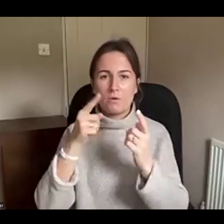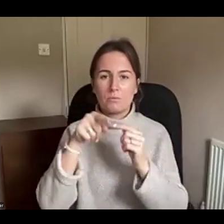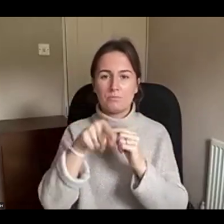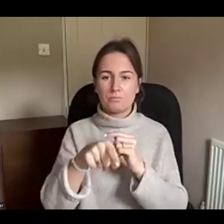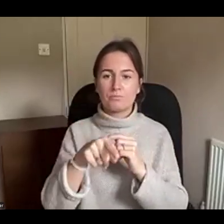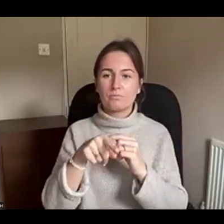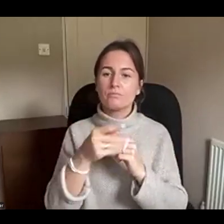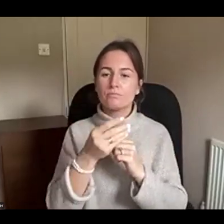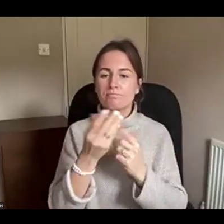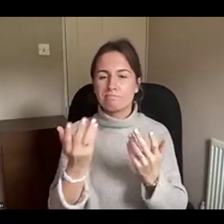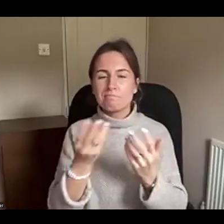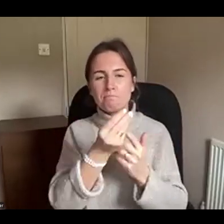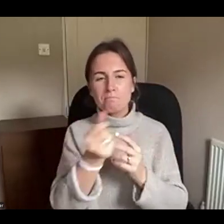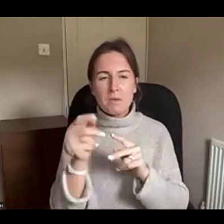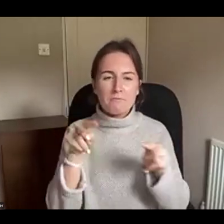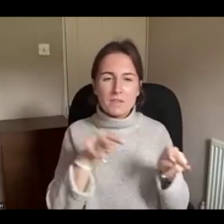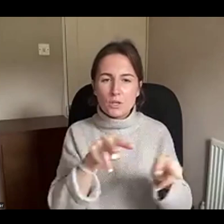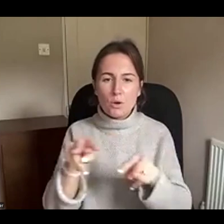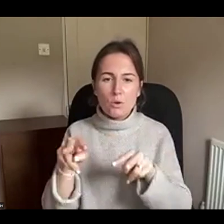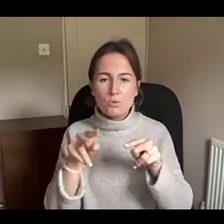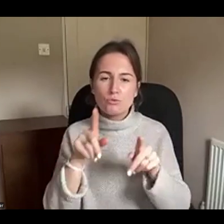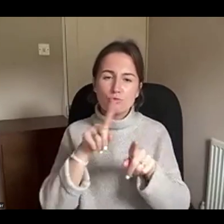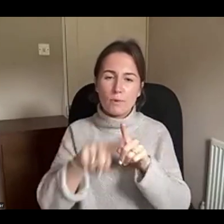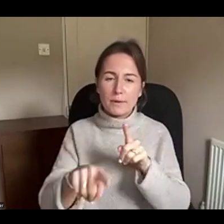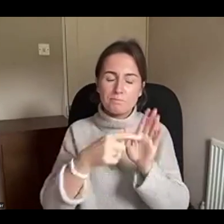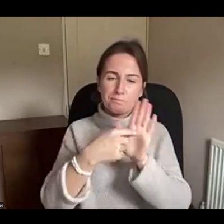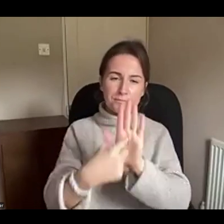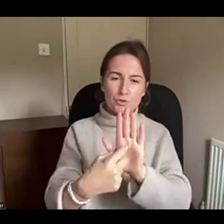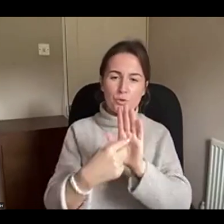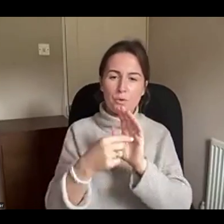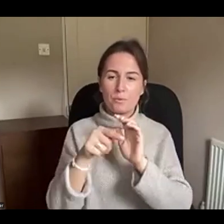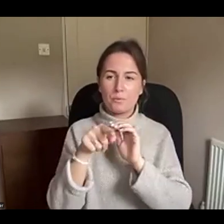perhaps some little kind of videos to just try and demonstrate some of those little